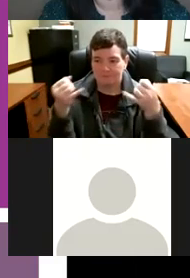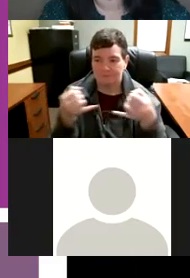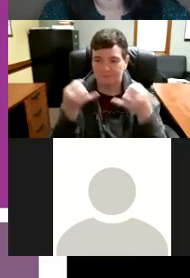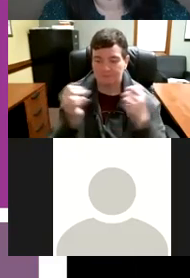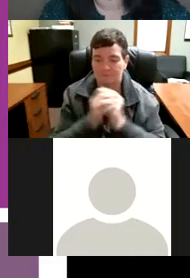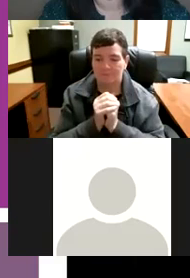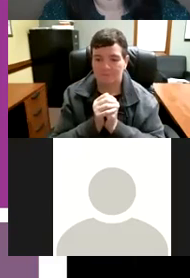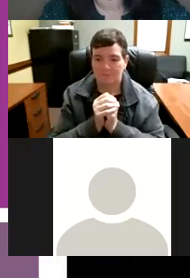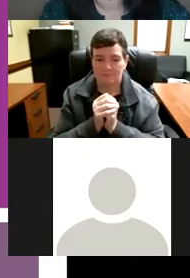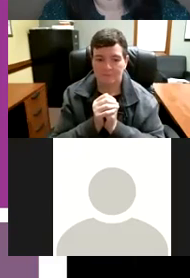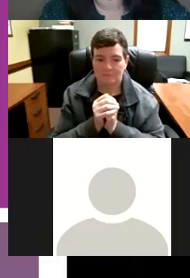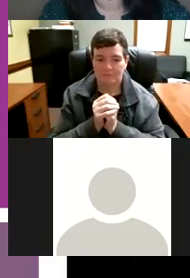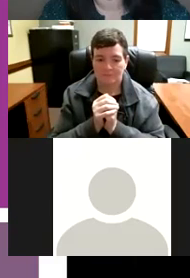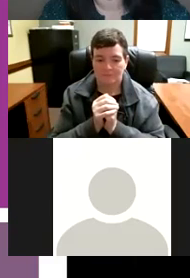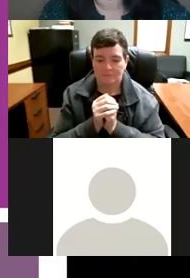like